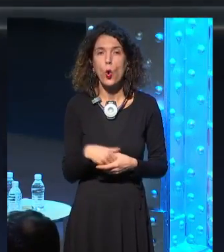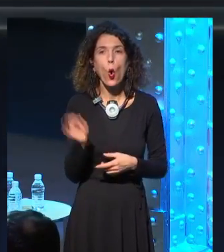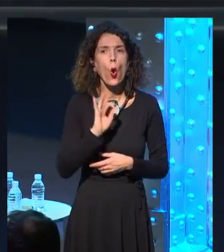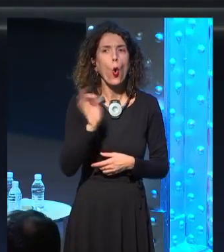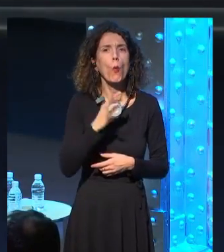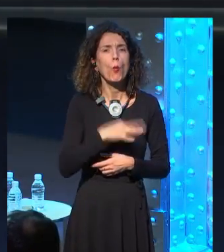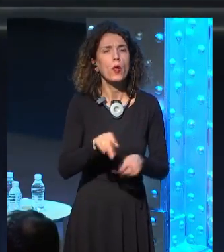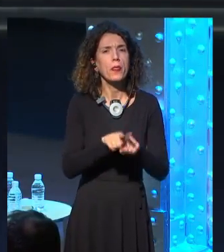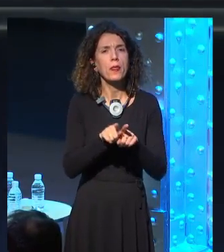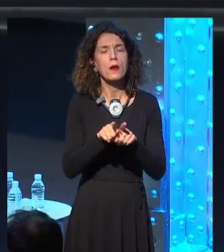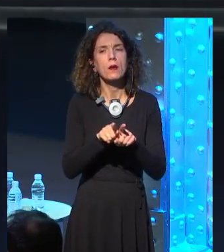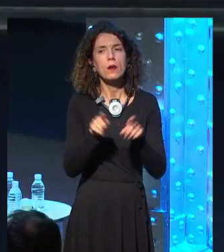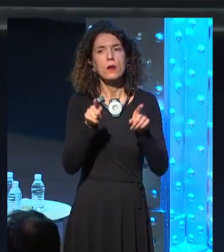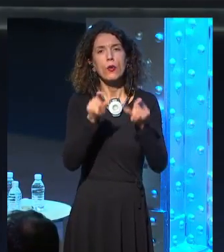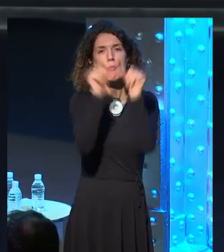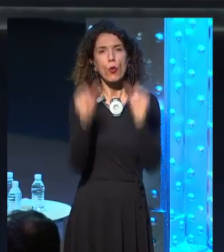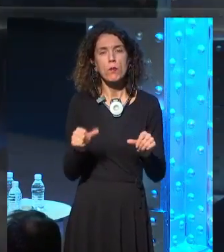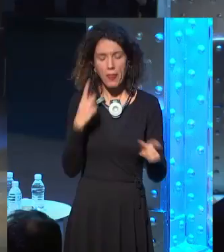measurement device.